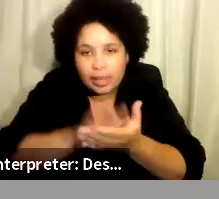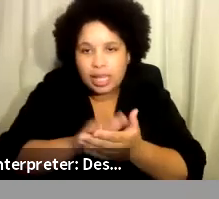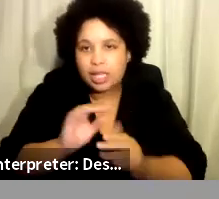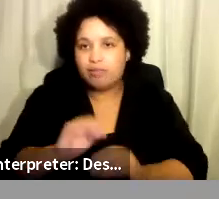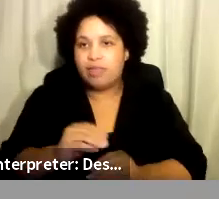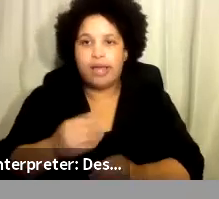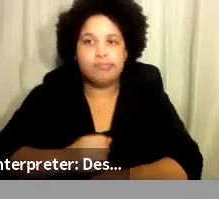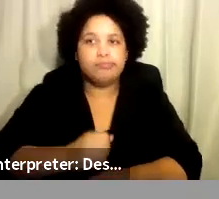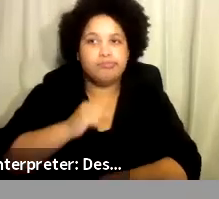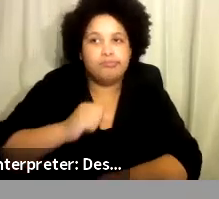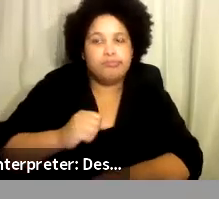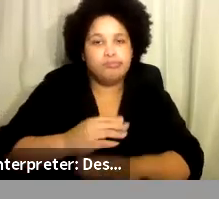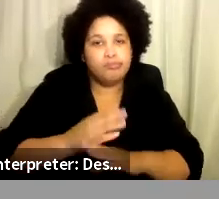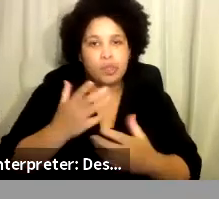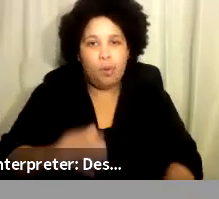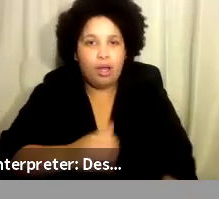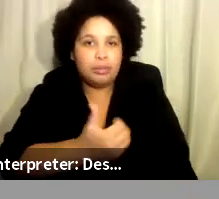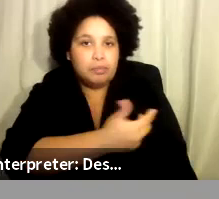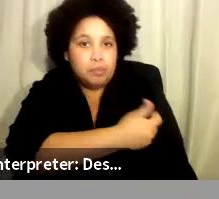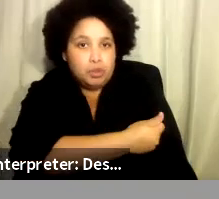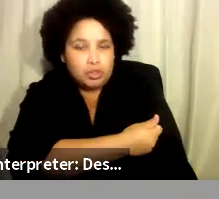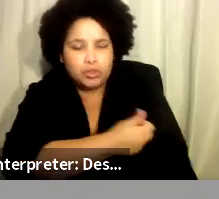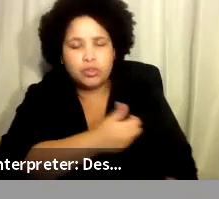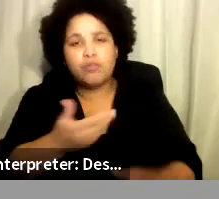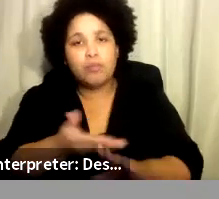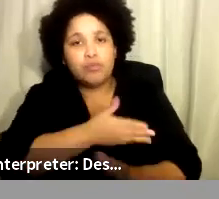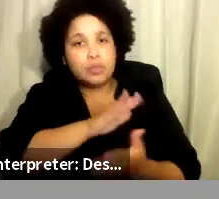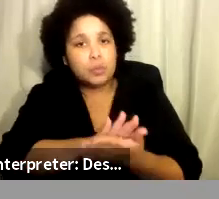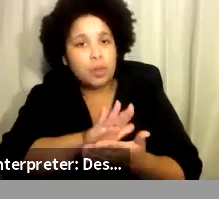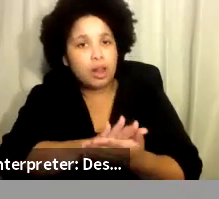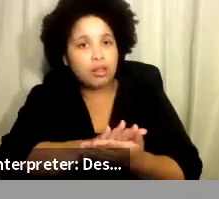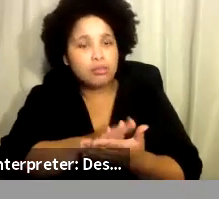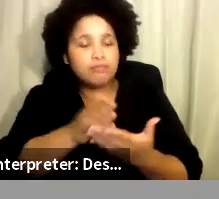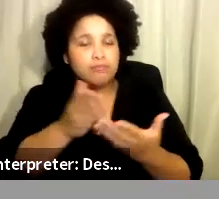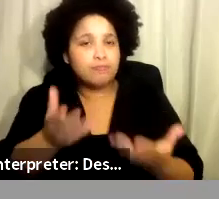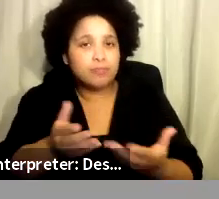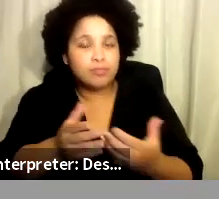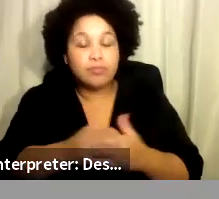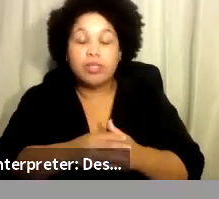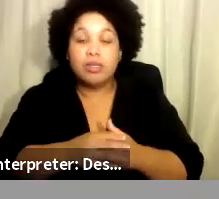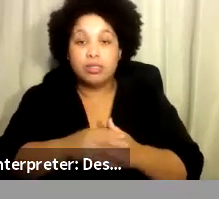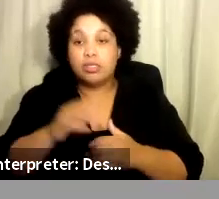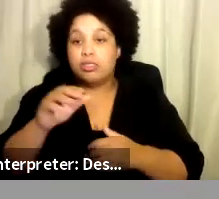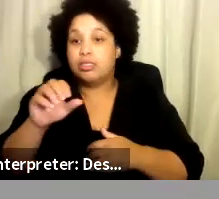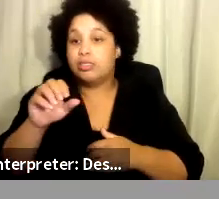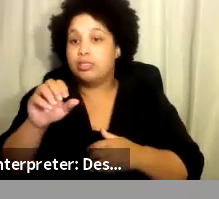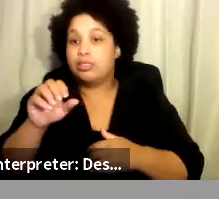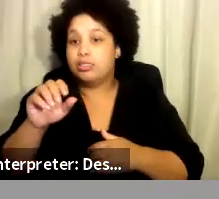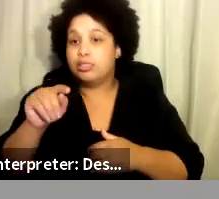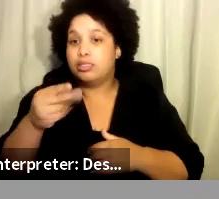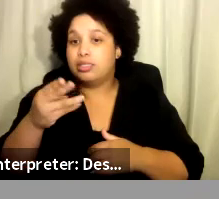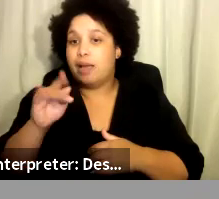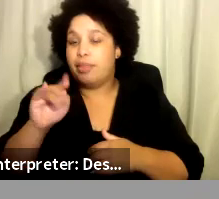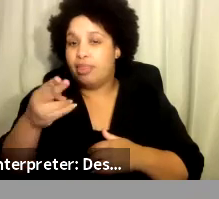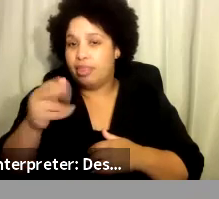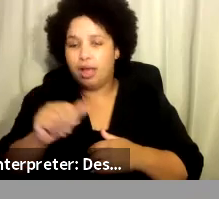children. What is the I guess for preschool? The current. So preschool. Yes. Gotcha. Okay,